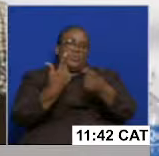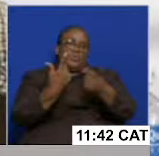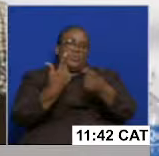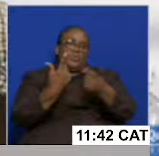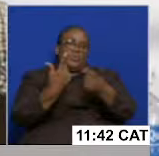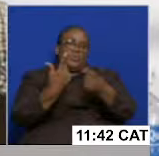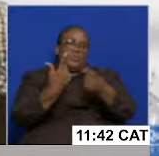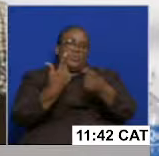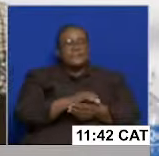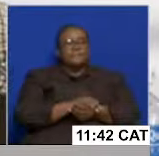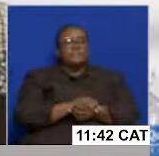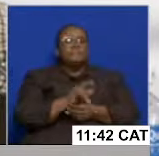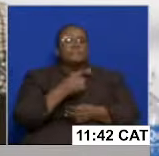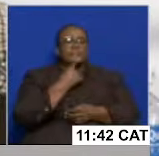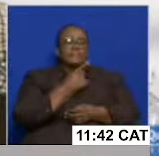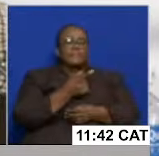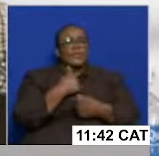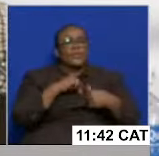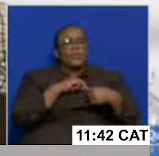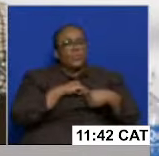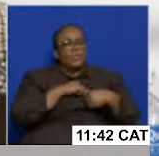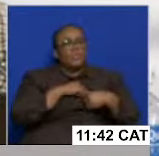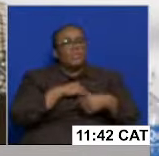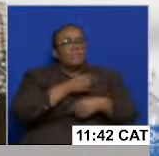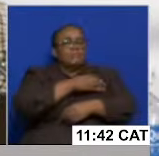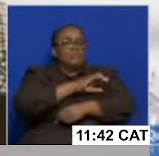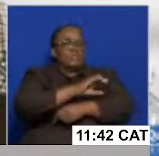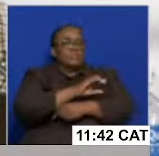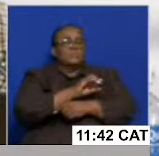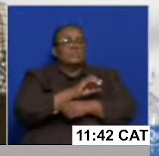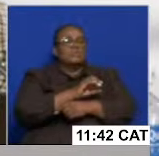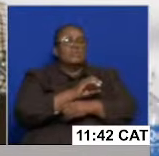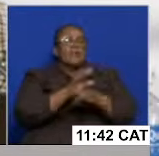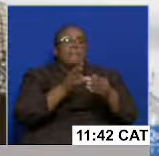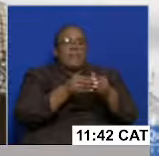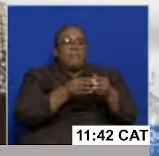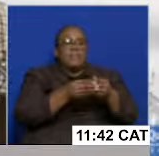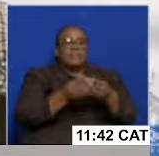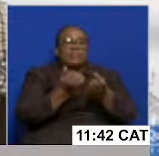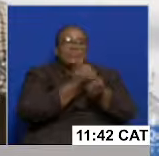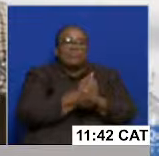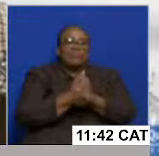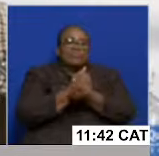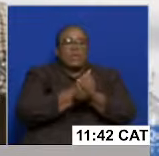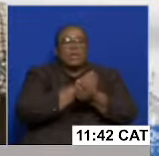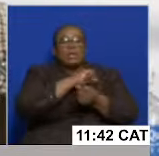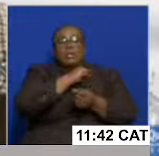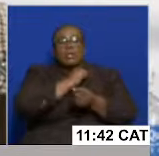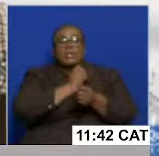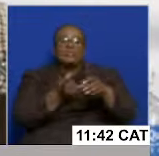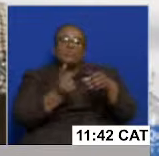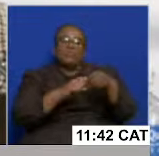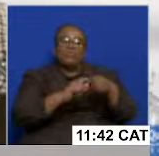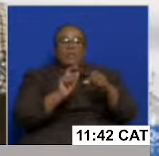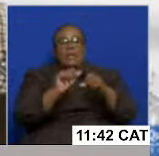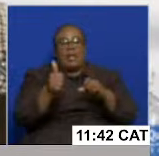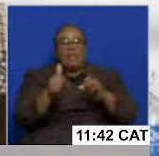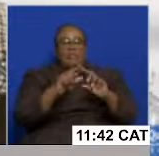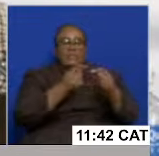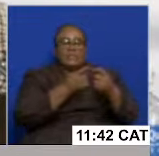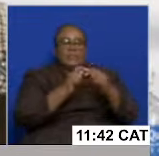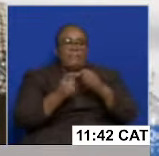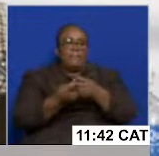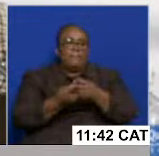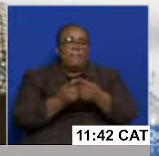we tasked members of the truck hijacking task team to join the other teams as per the request of